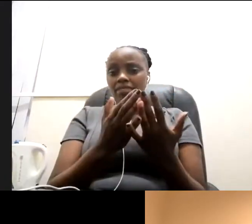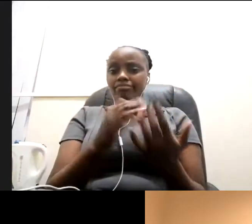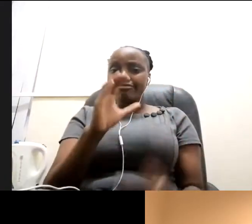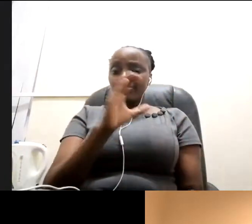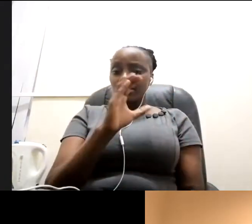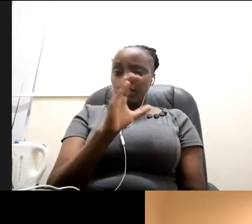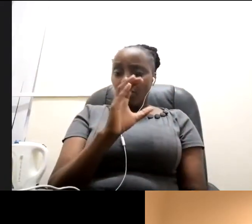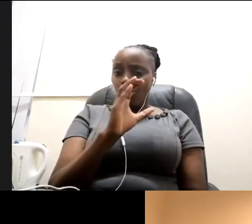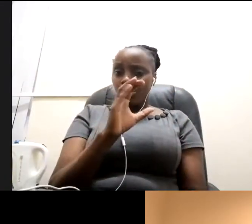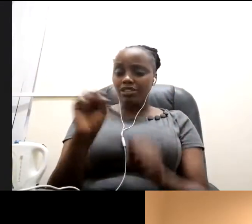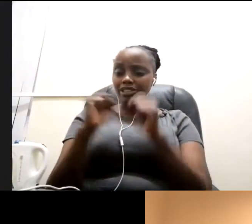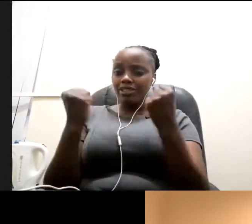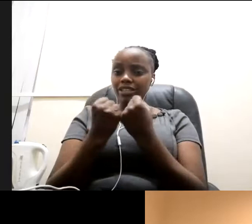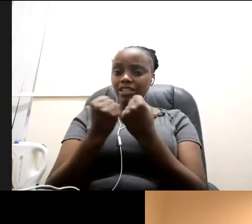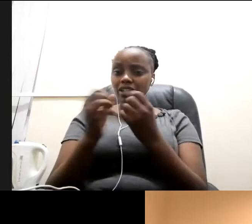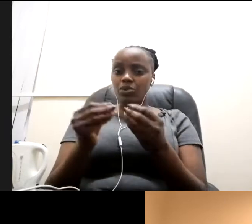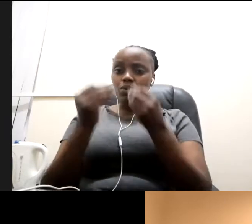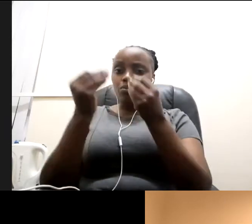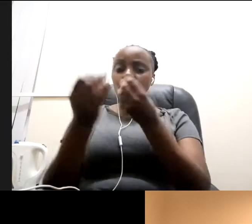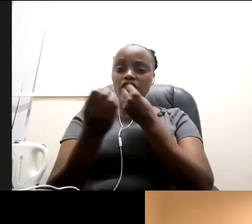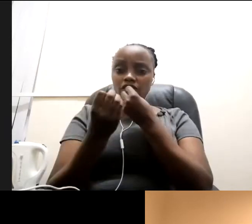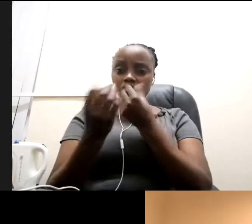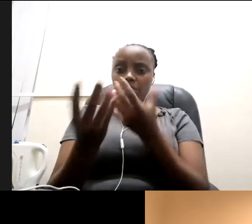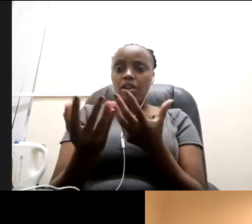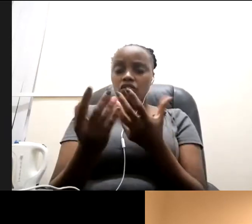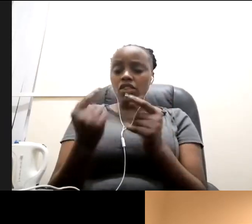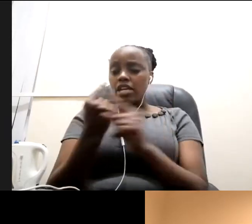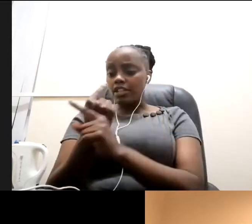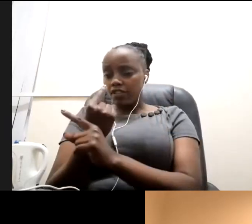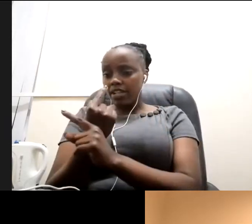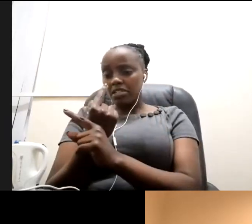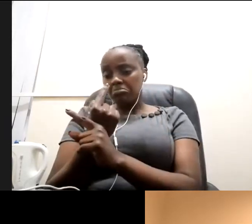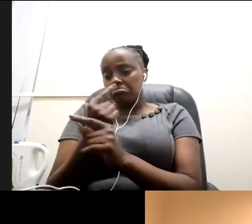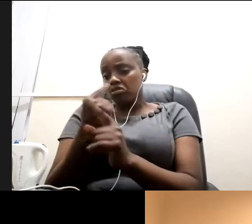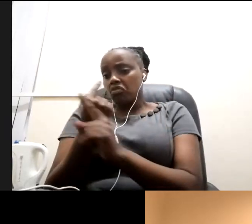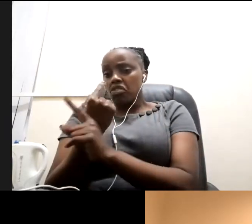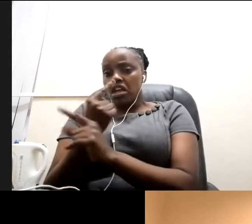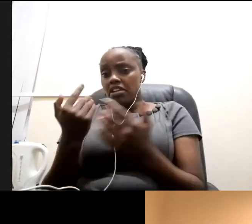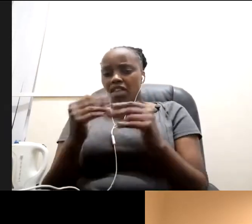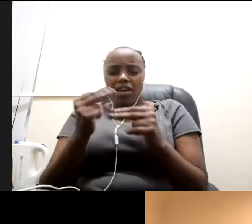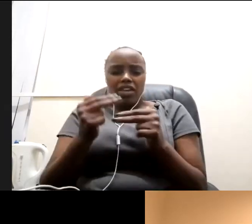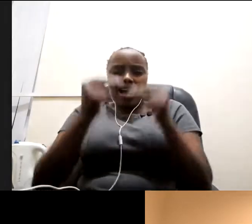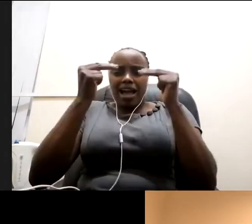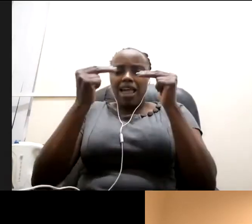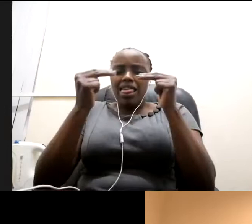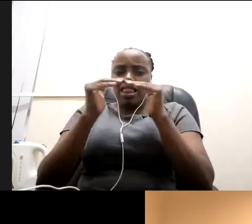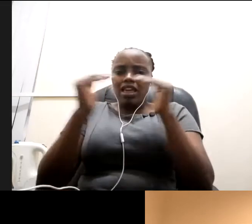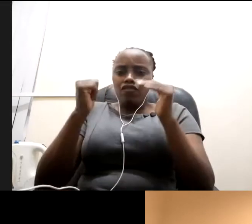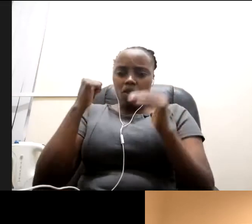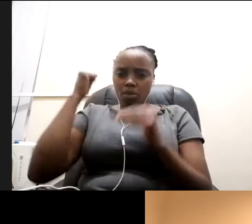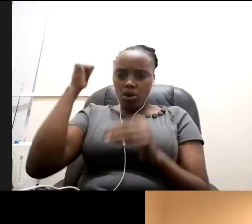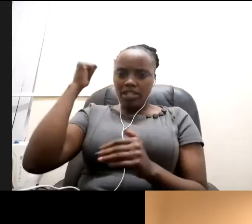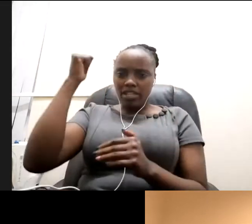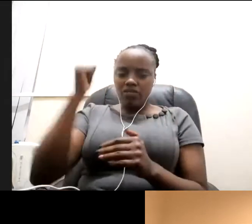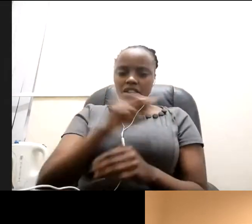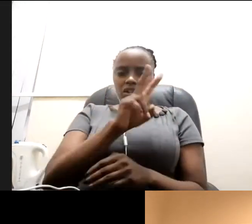need to provide information for treaty bodies and for high-level political forum, Agenda 2030